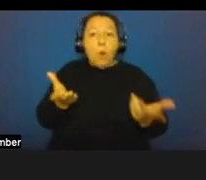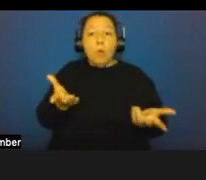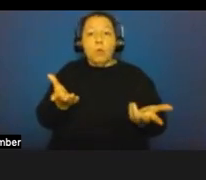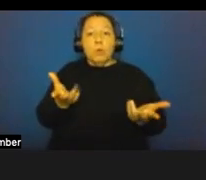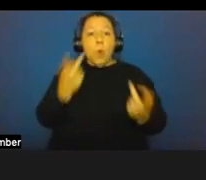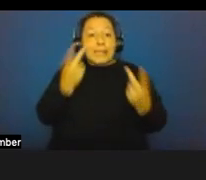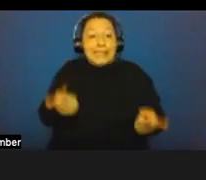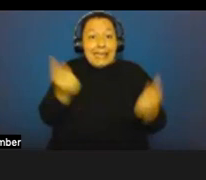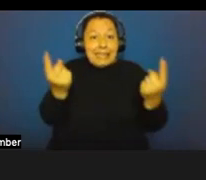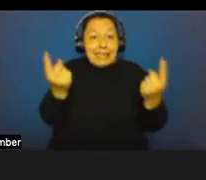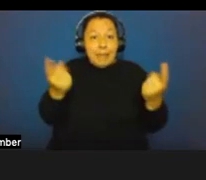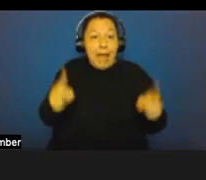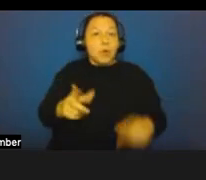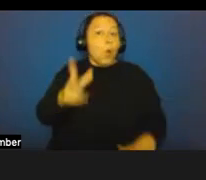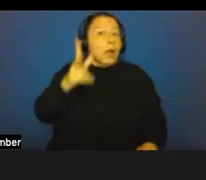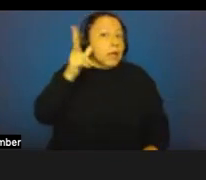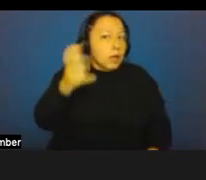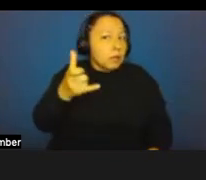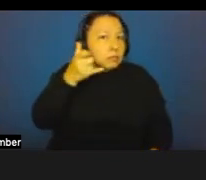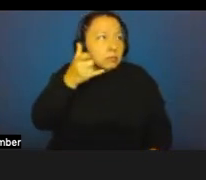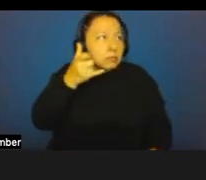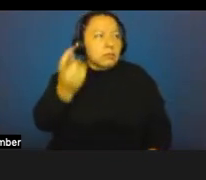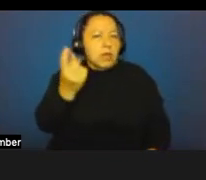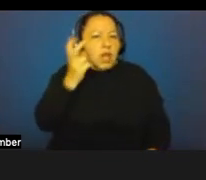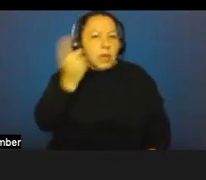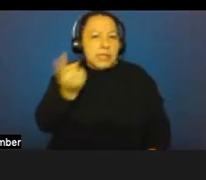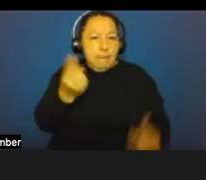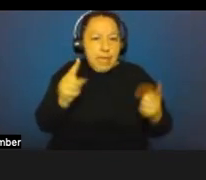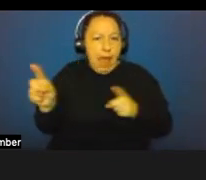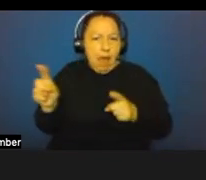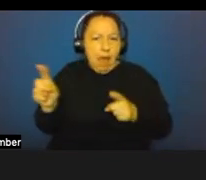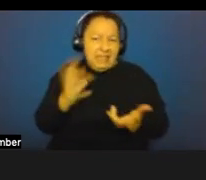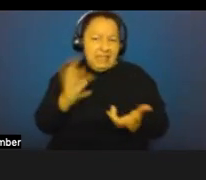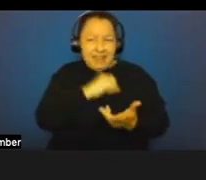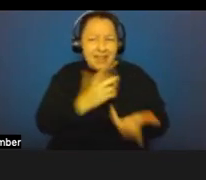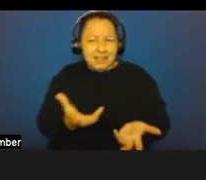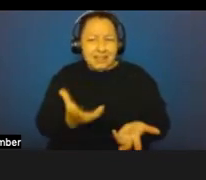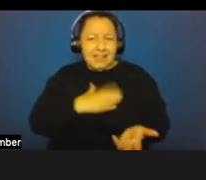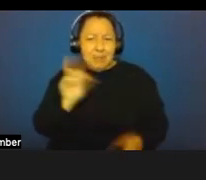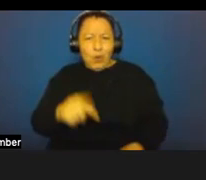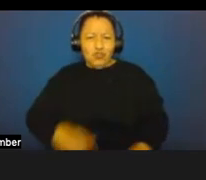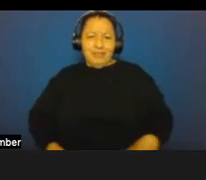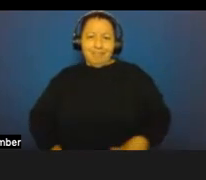or hearing something happen, I guess, is my question.